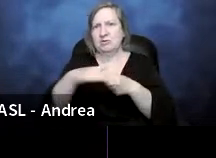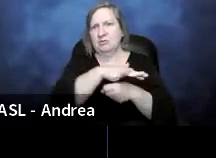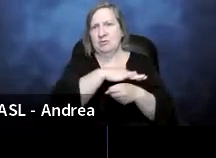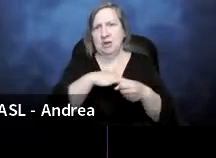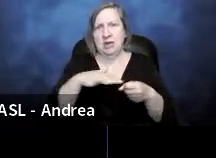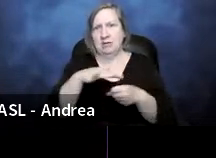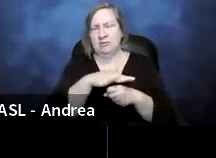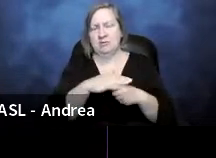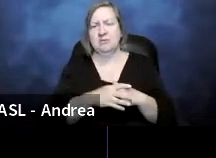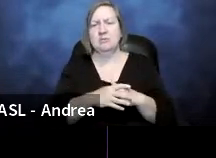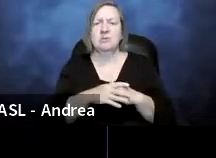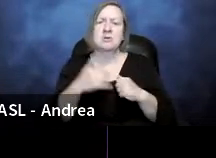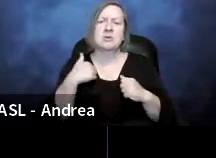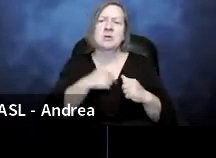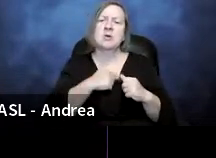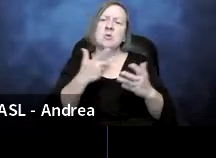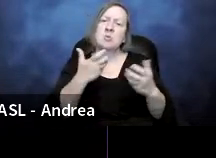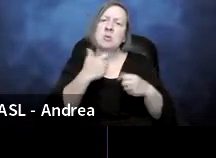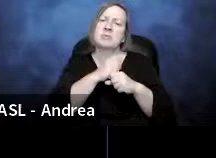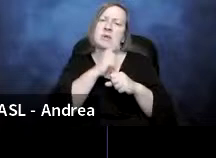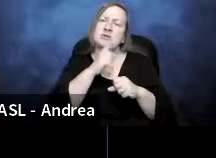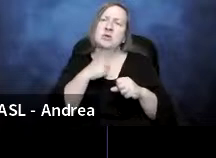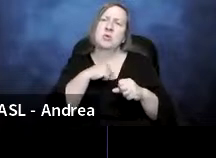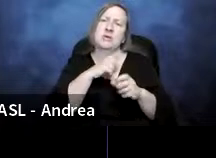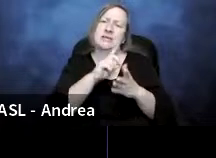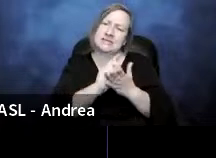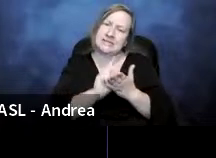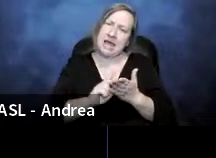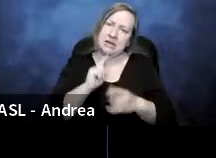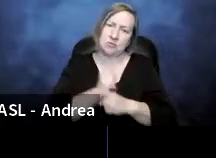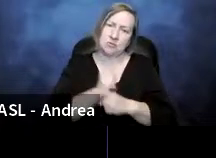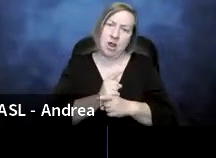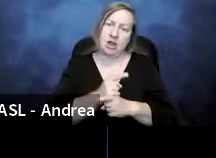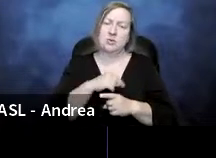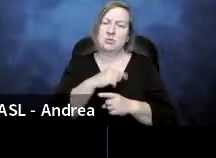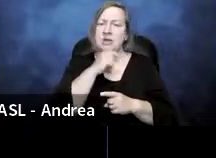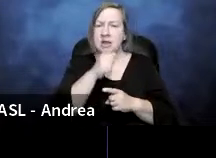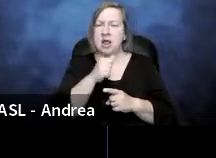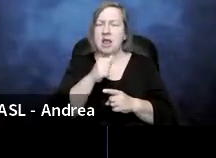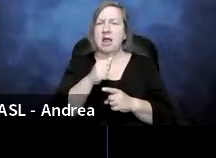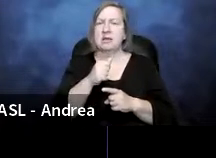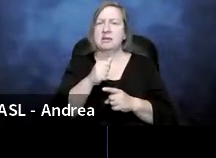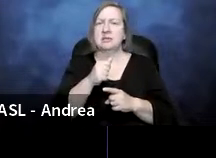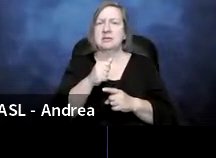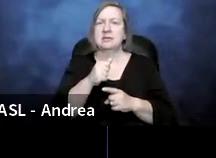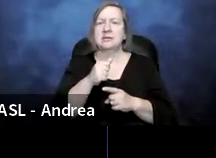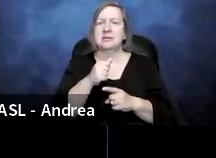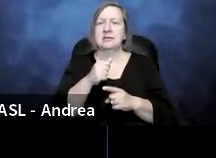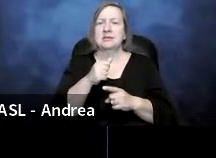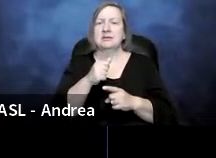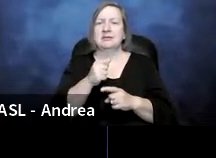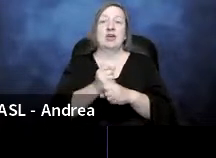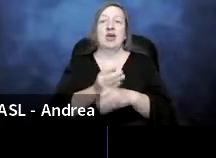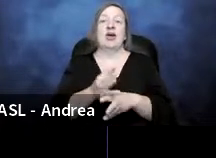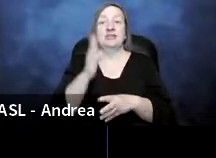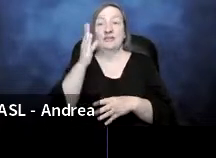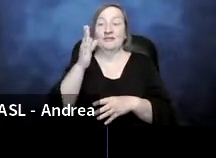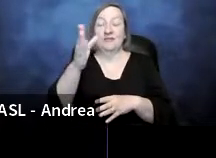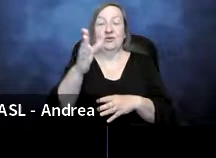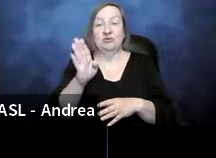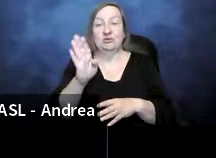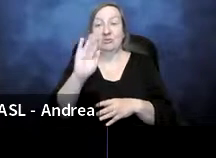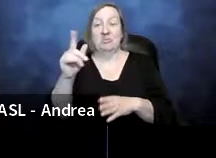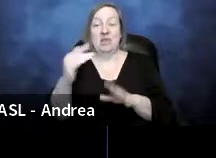communities that surround them. And what we want to make sure that we are designing this right, so that we aren't part of a future bill, and so that